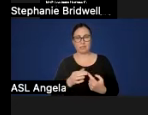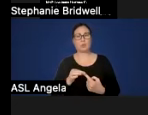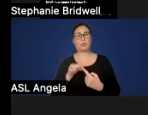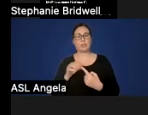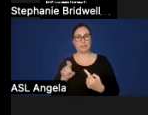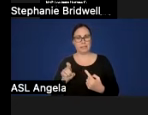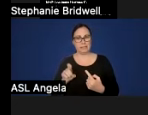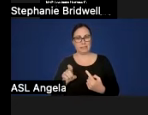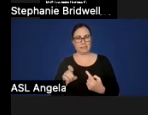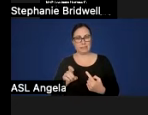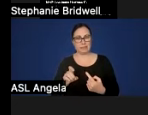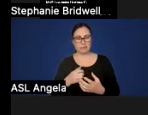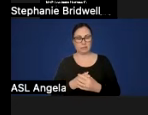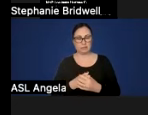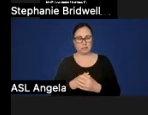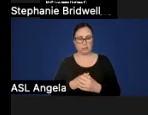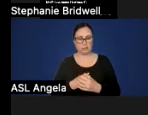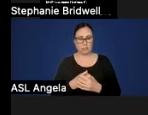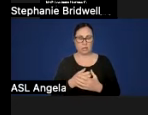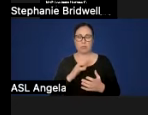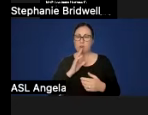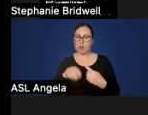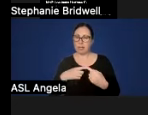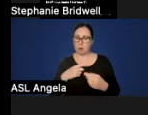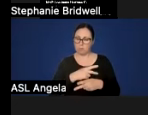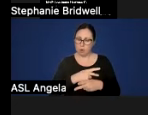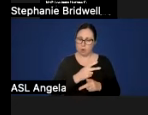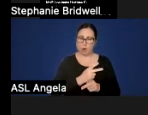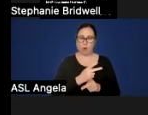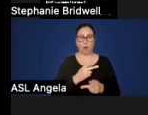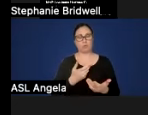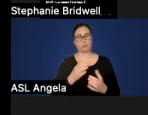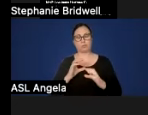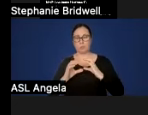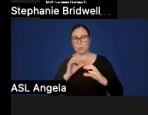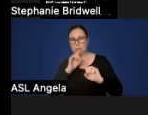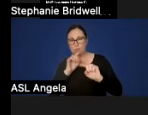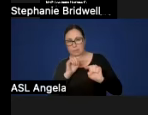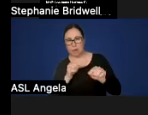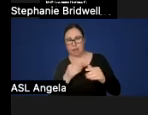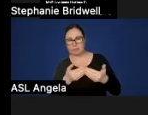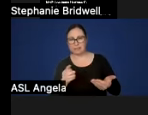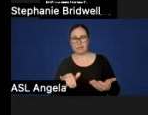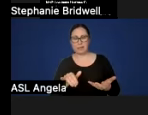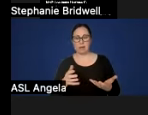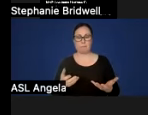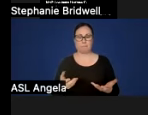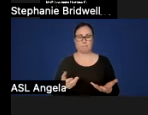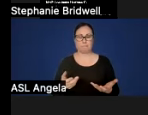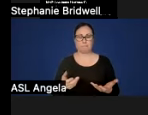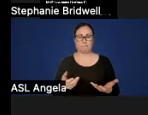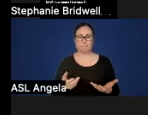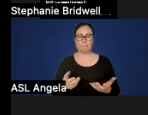putting together protocols or talking about our community responses or kind of figuring out what that will look like, these should